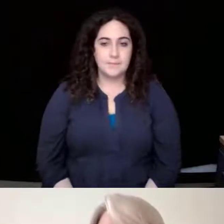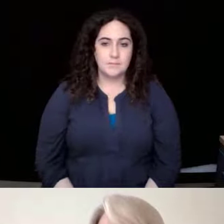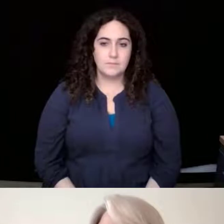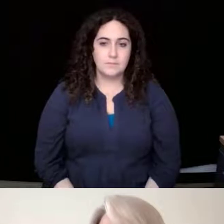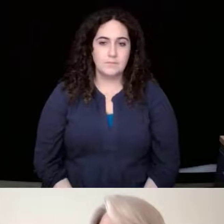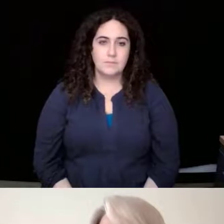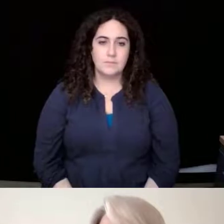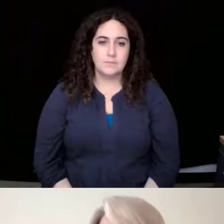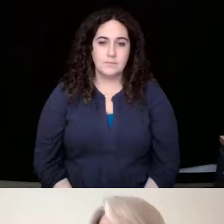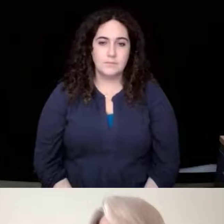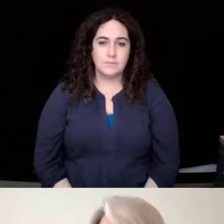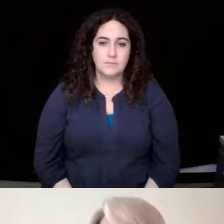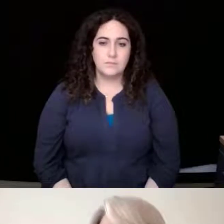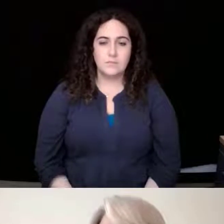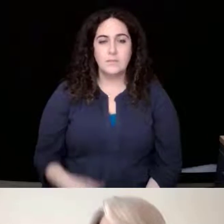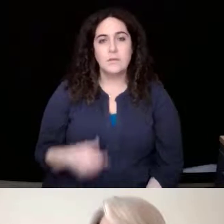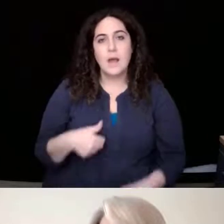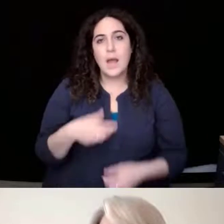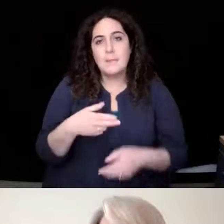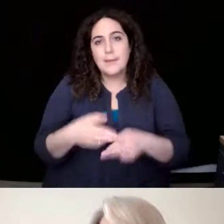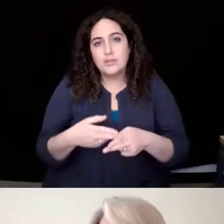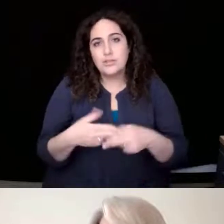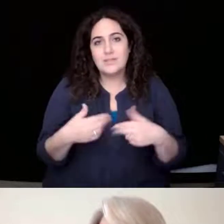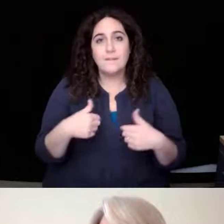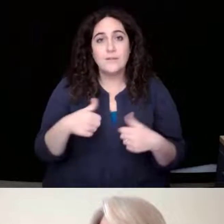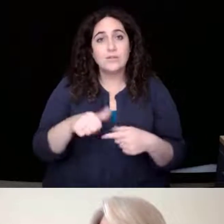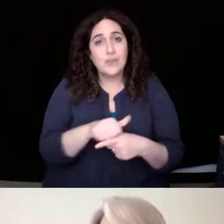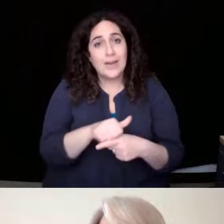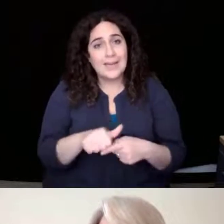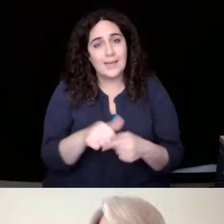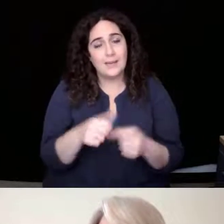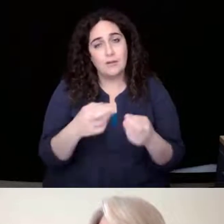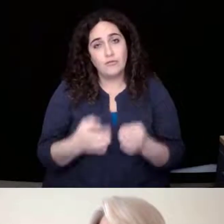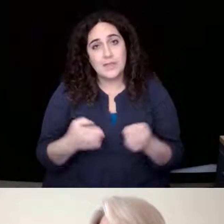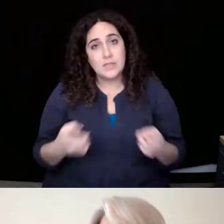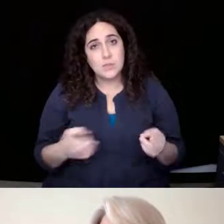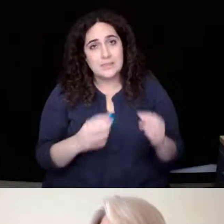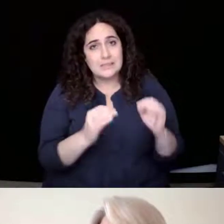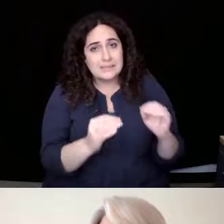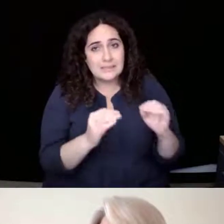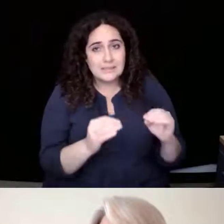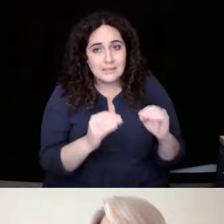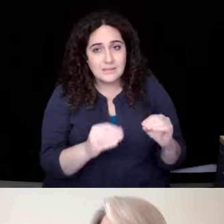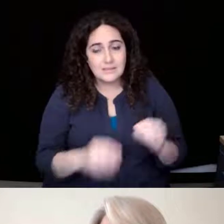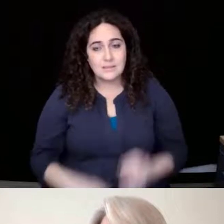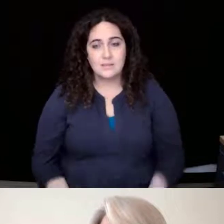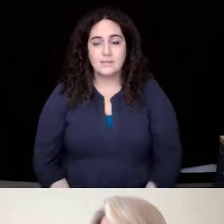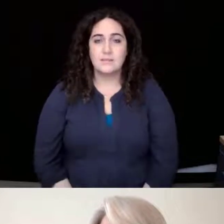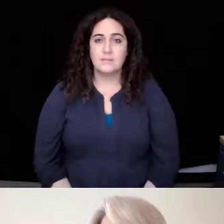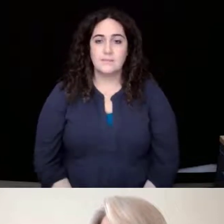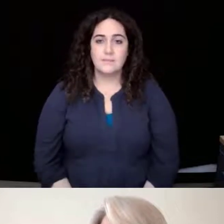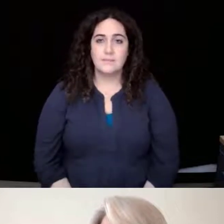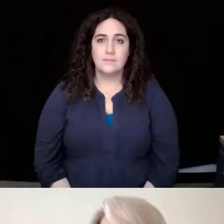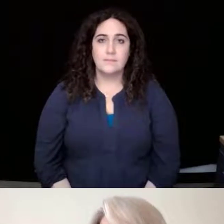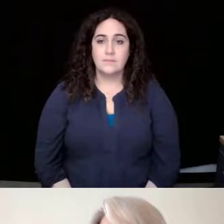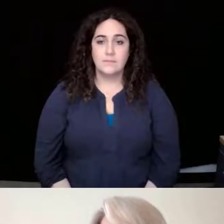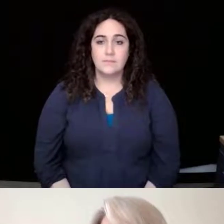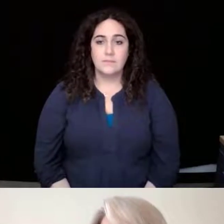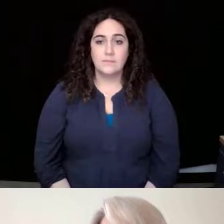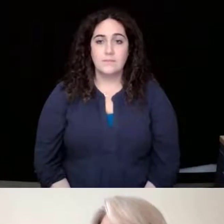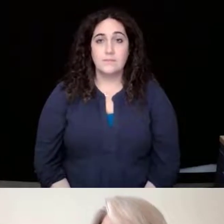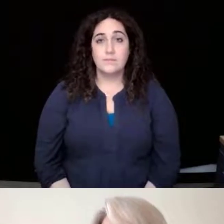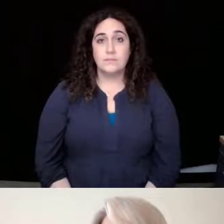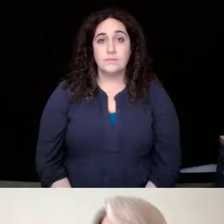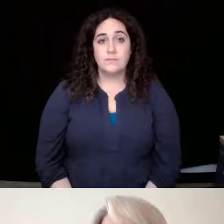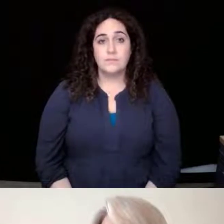like kind of training and resources. I think that, especially when we spoke to kind of students and